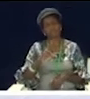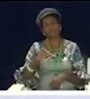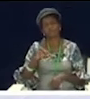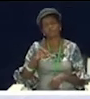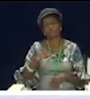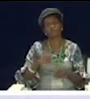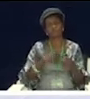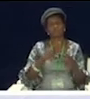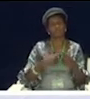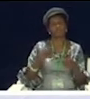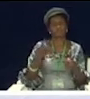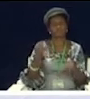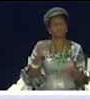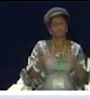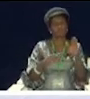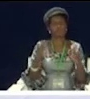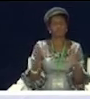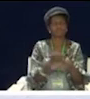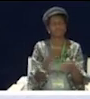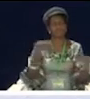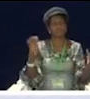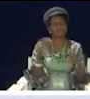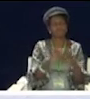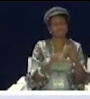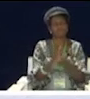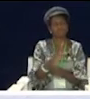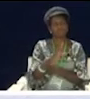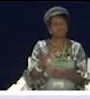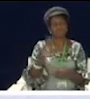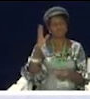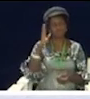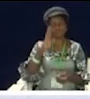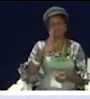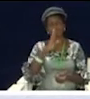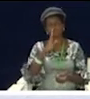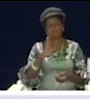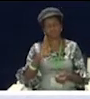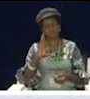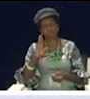And so the step you take towards God is going to be pretty small.